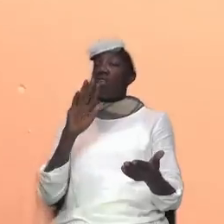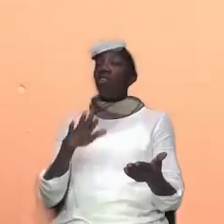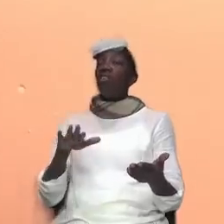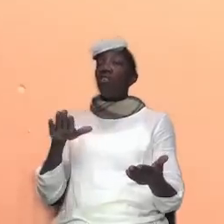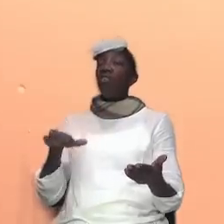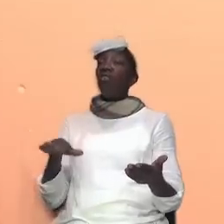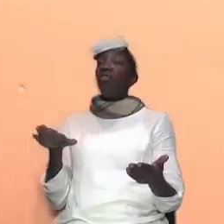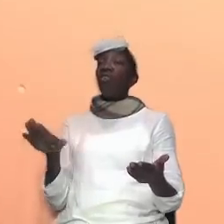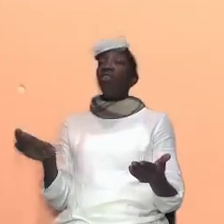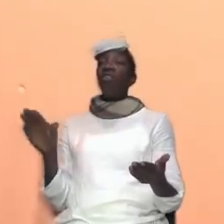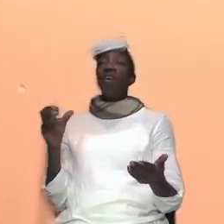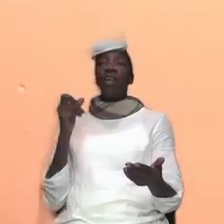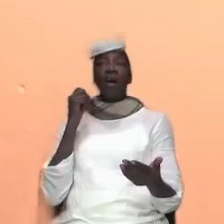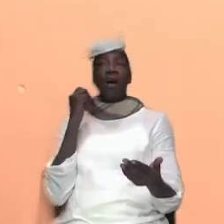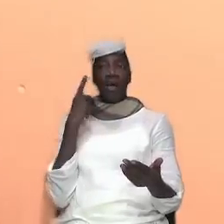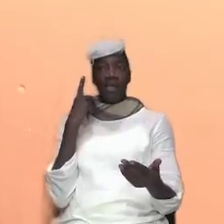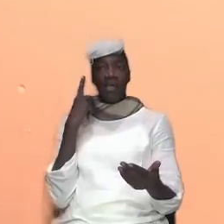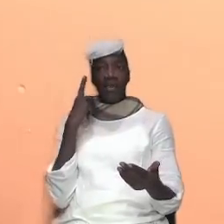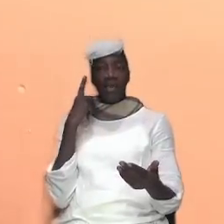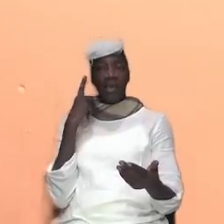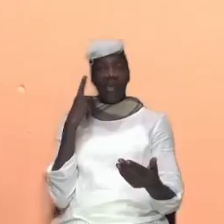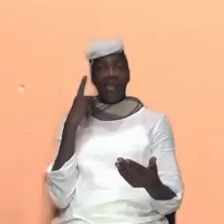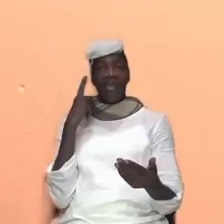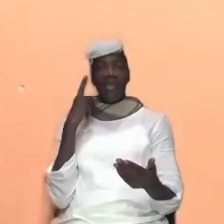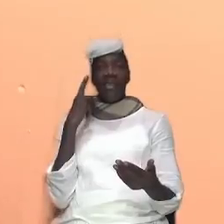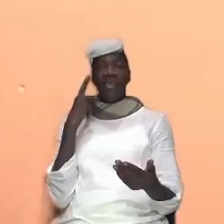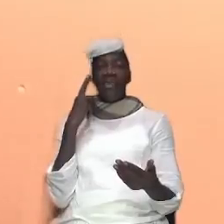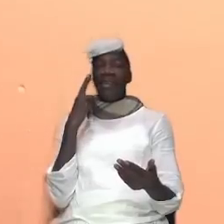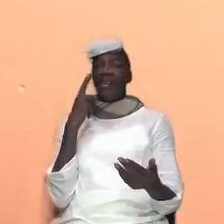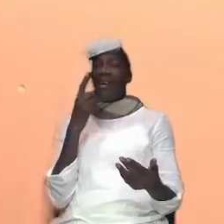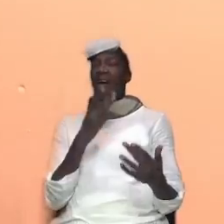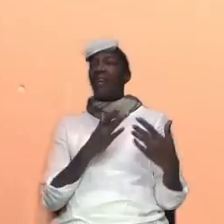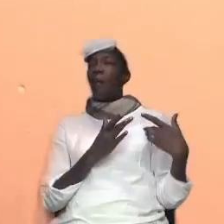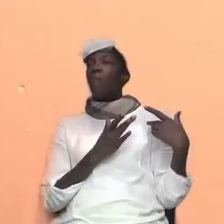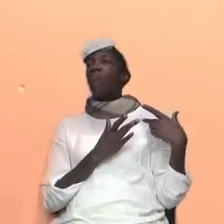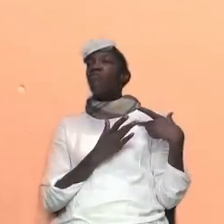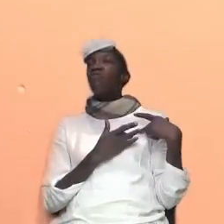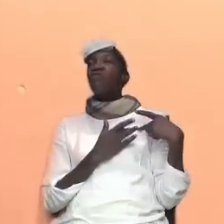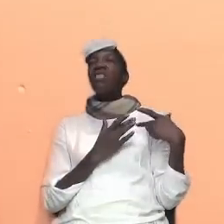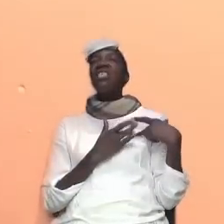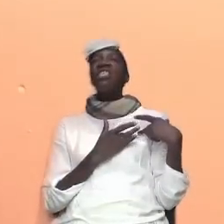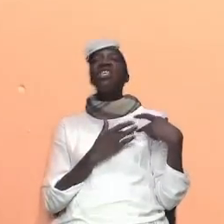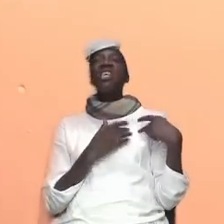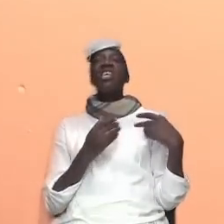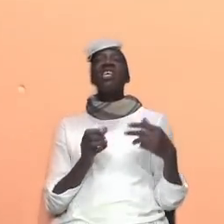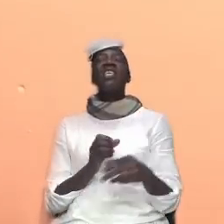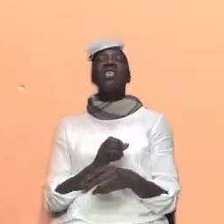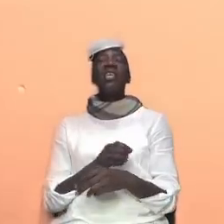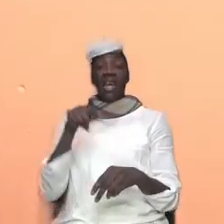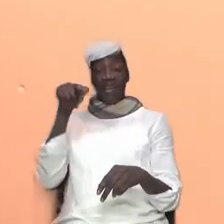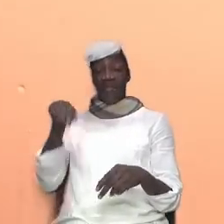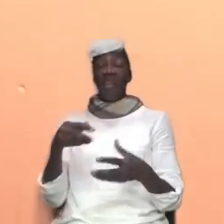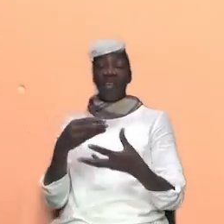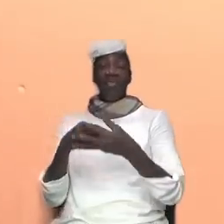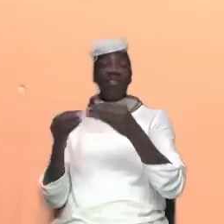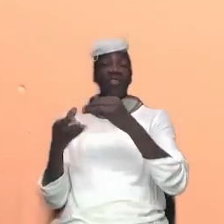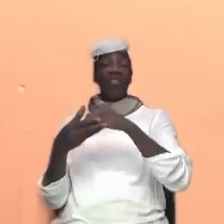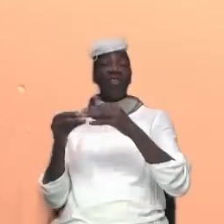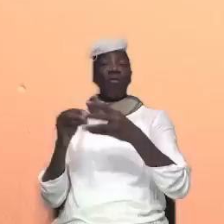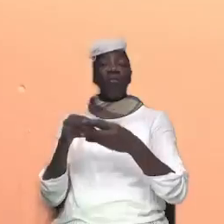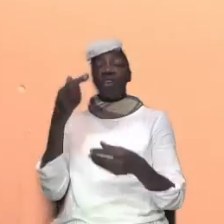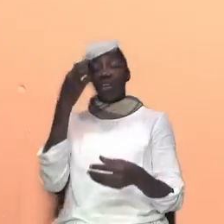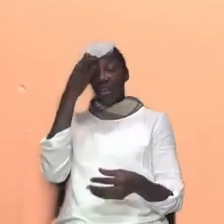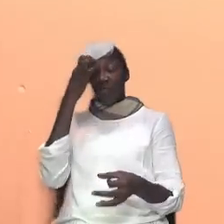us, understand and appreciate clearly this subject area of the